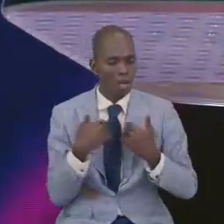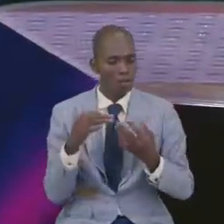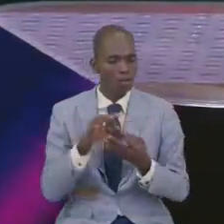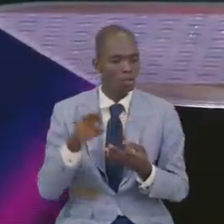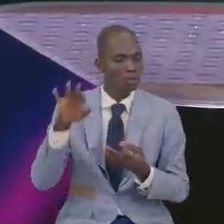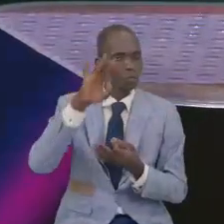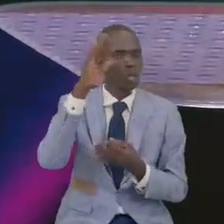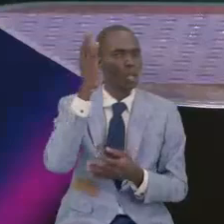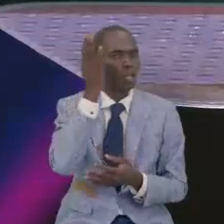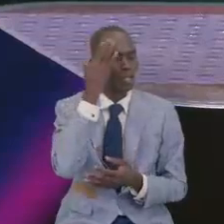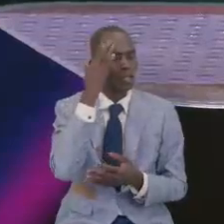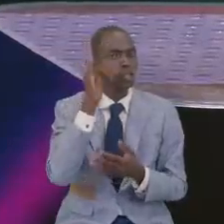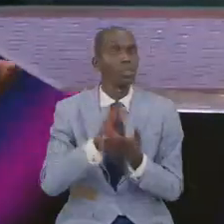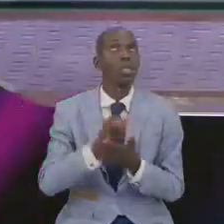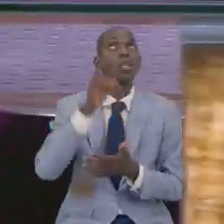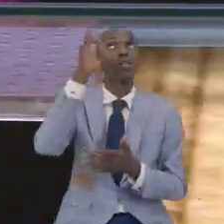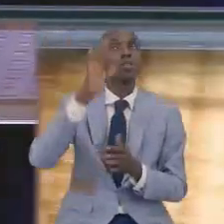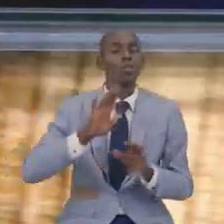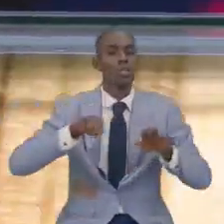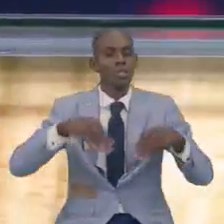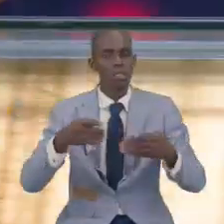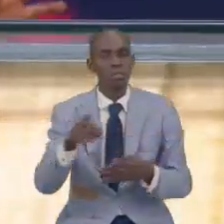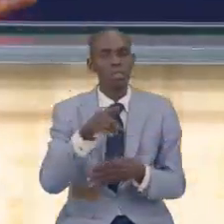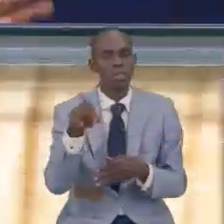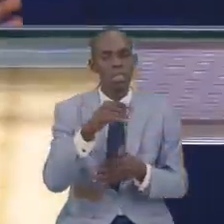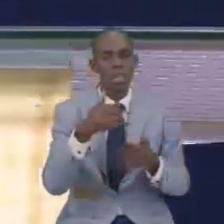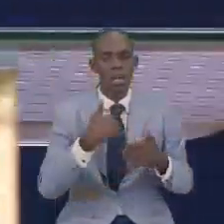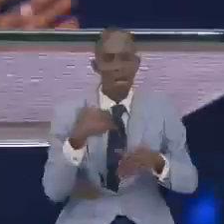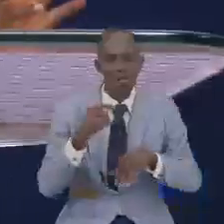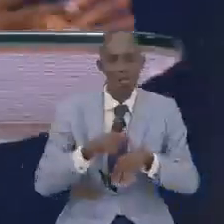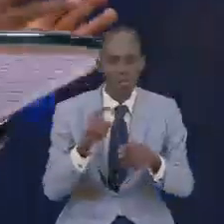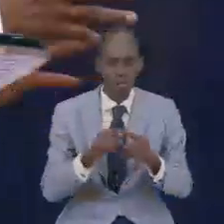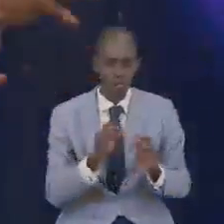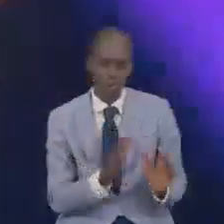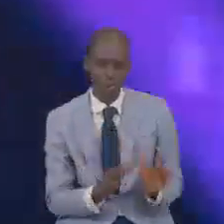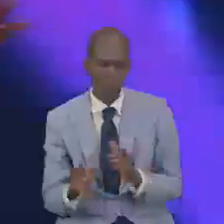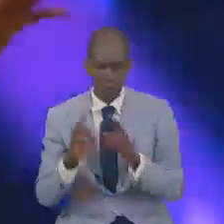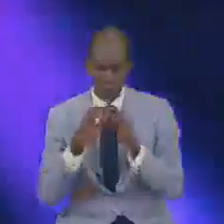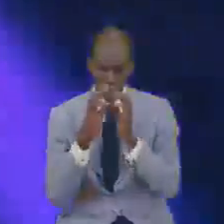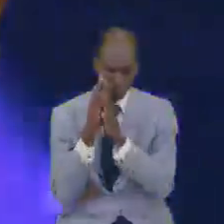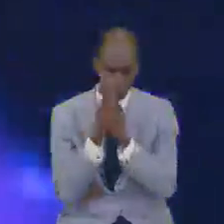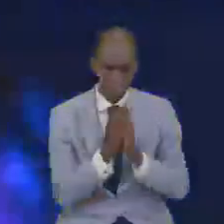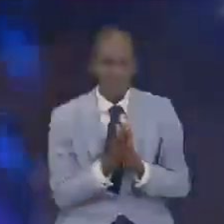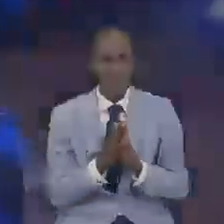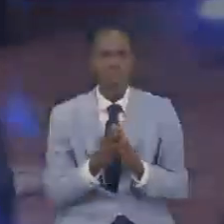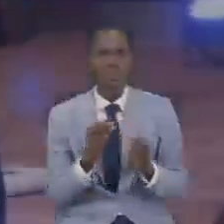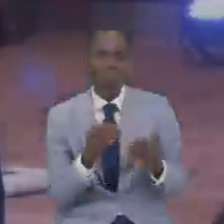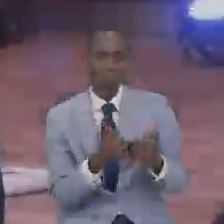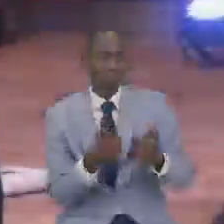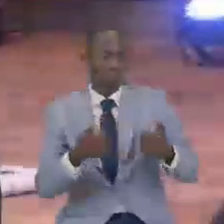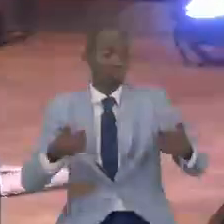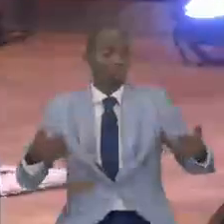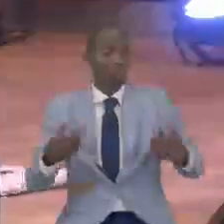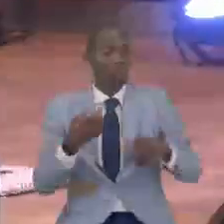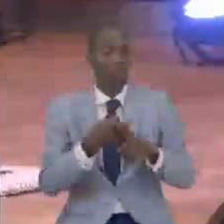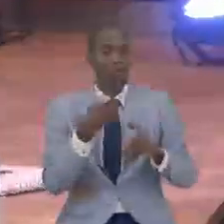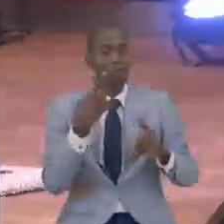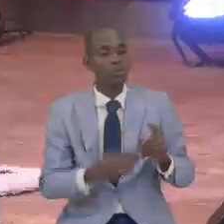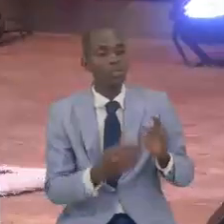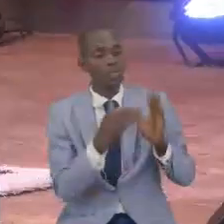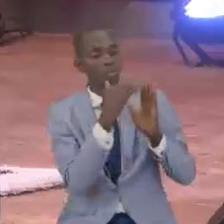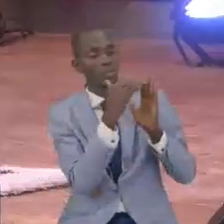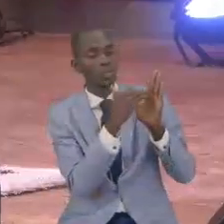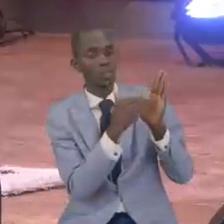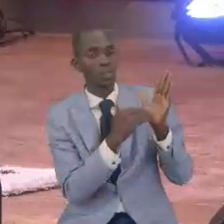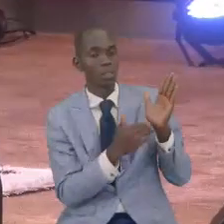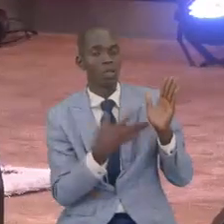that God gave them, and they had time to set apart to pray, apart from the curriculum of the